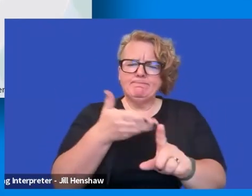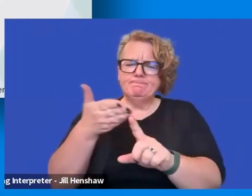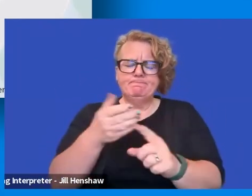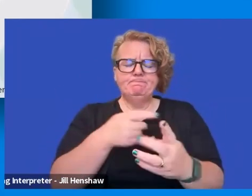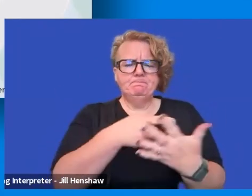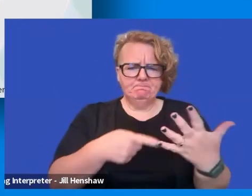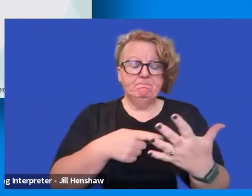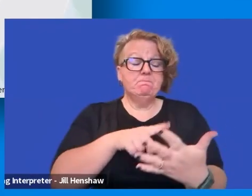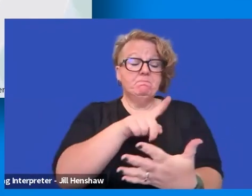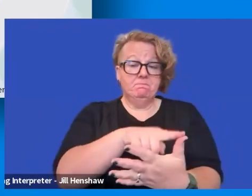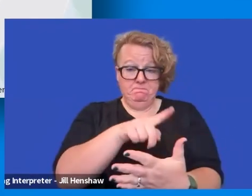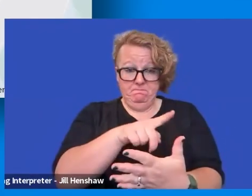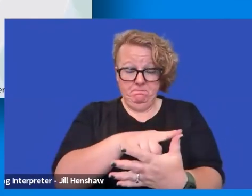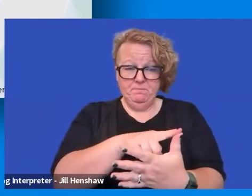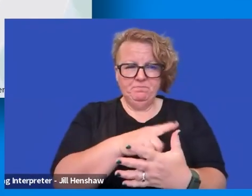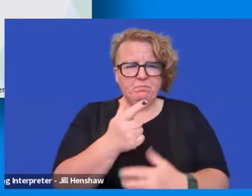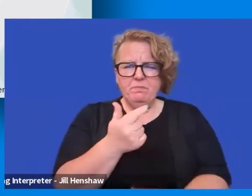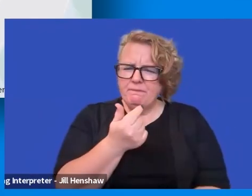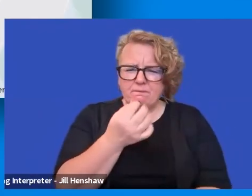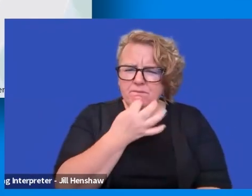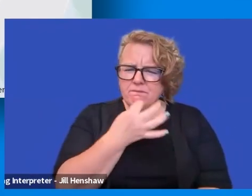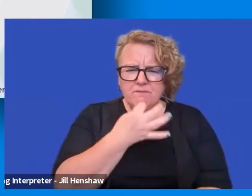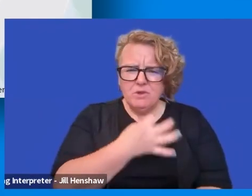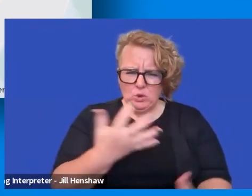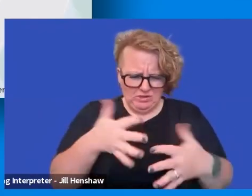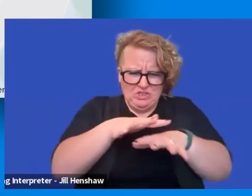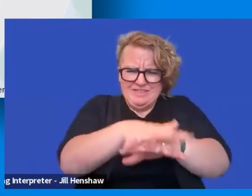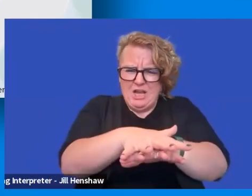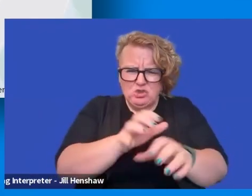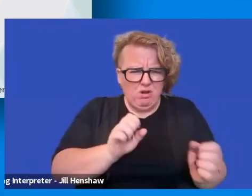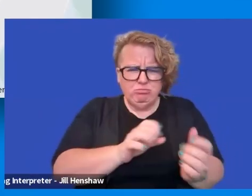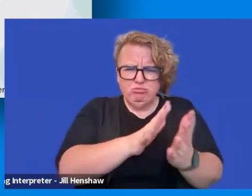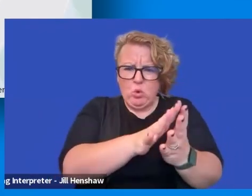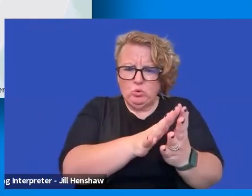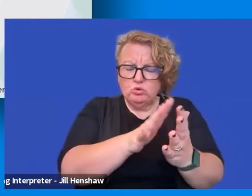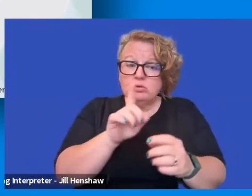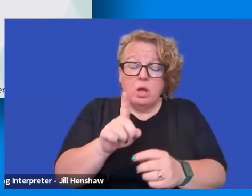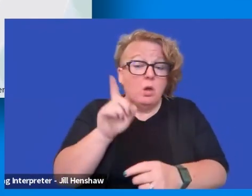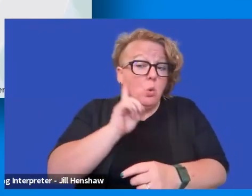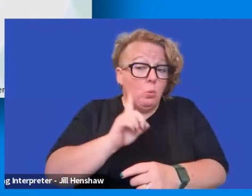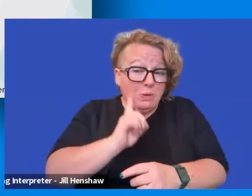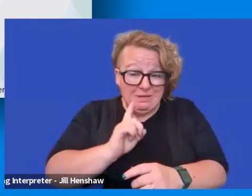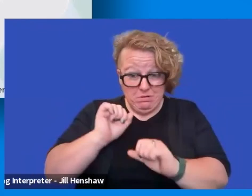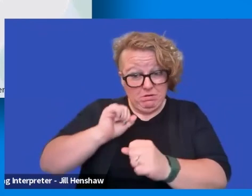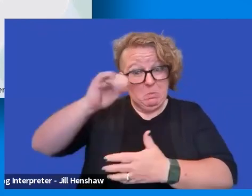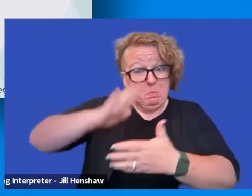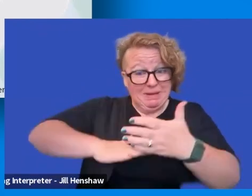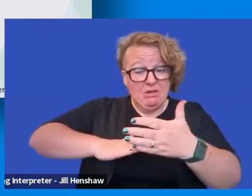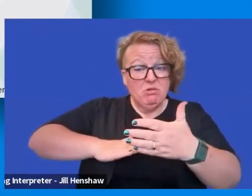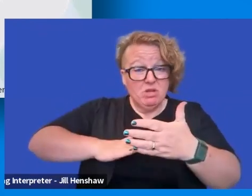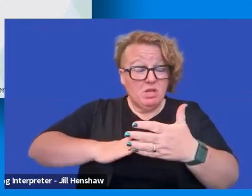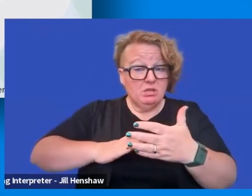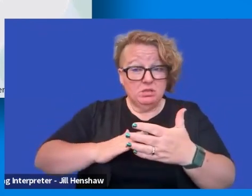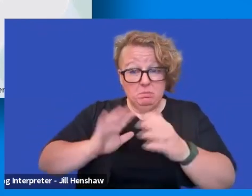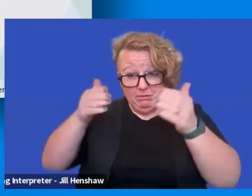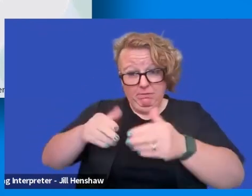One was that there were very few intersectional approaches, but women's experiences were most researched. That